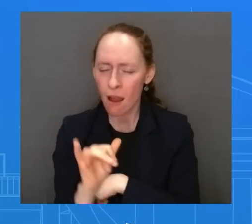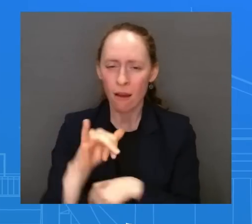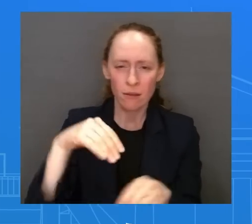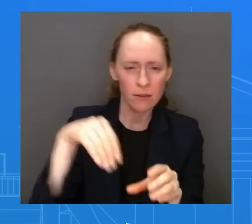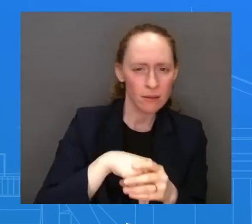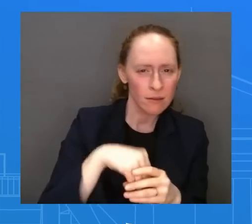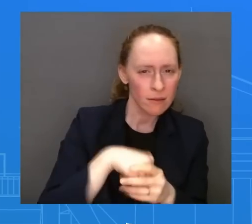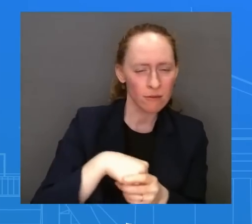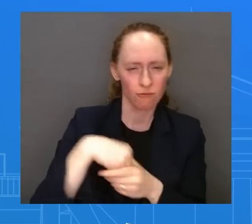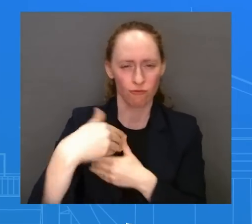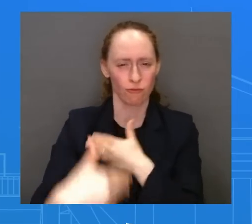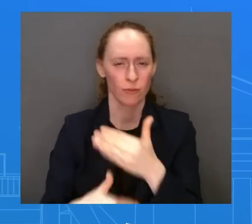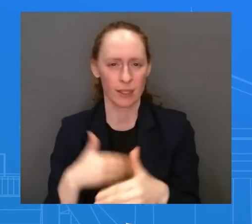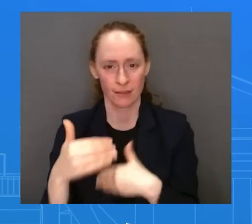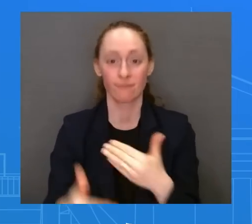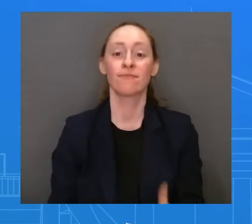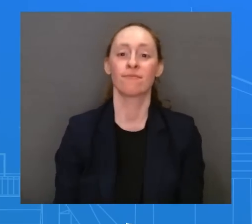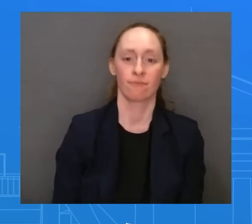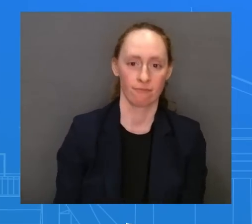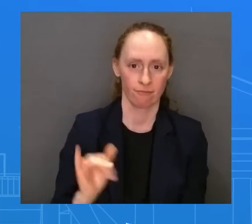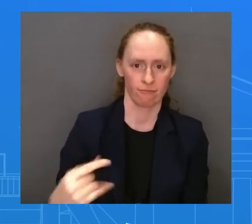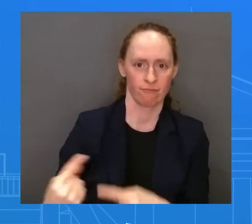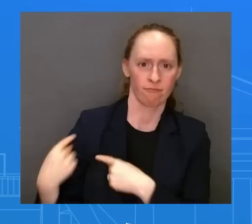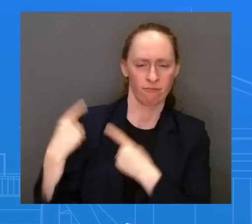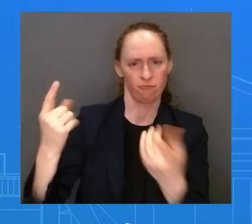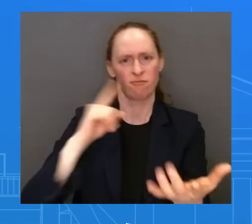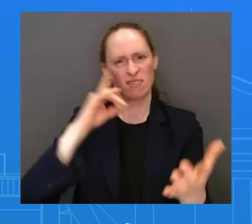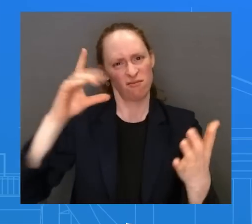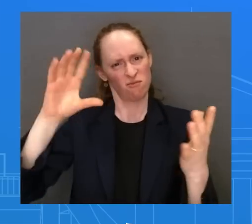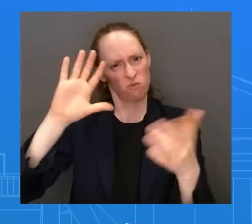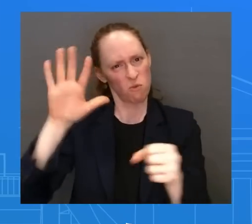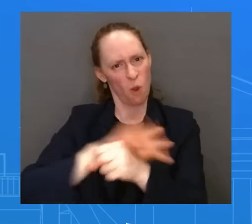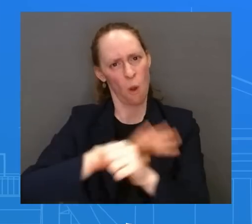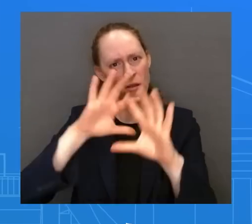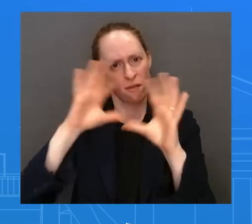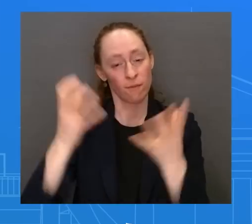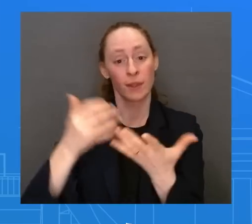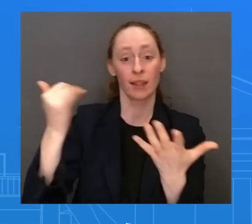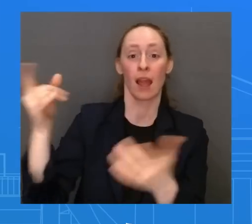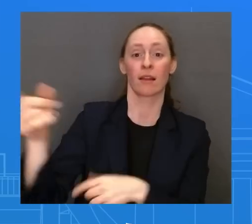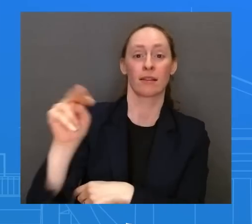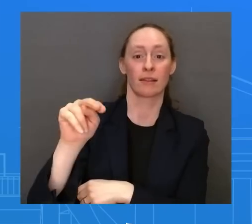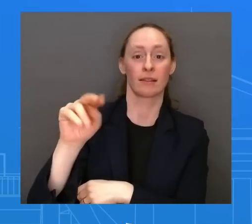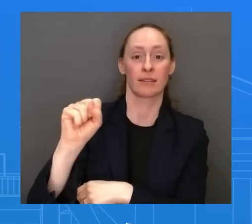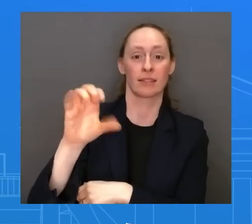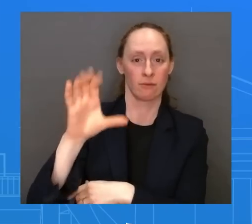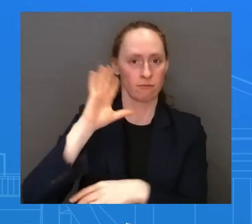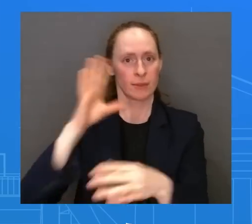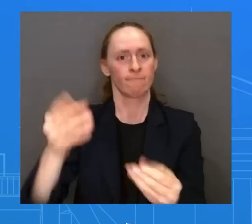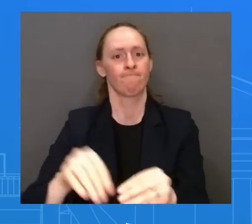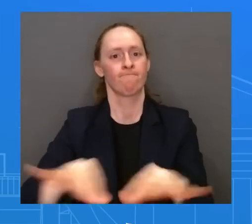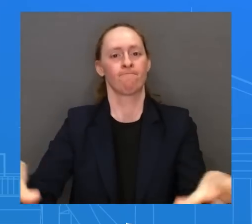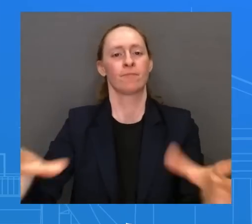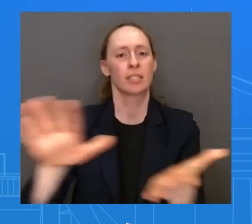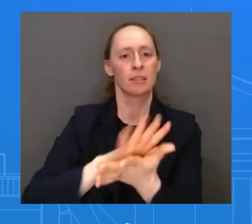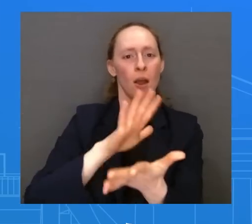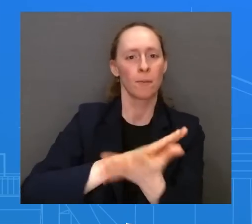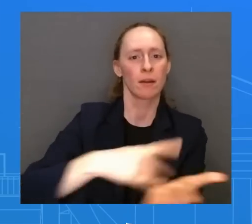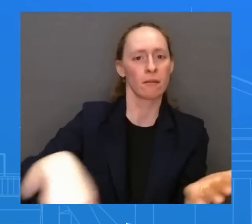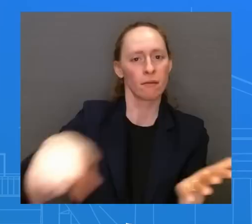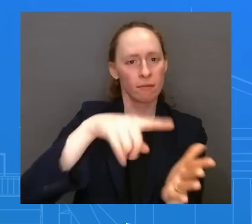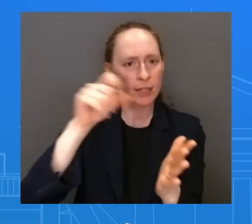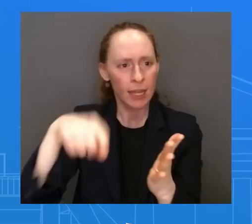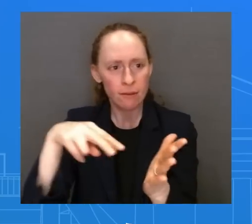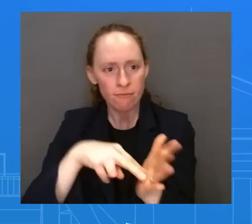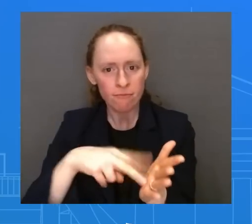also be releasing a document that provides our perspectives outlines in Broad Strokes some of what we learned and how we